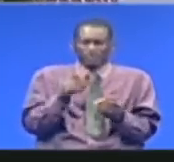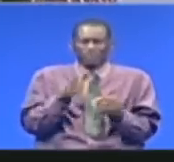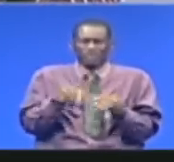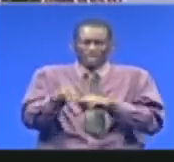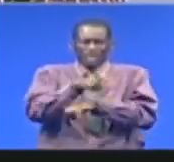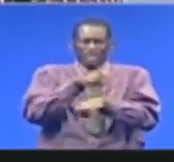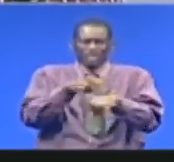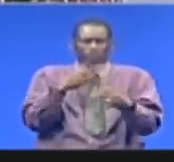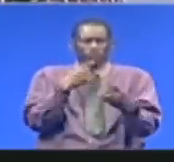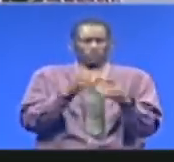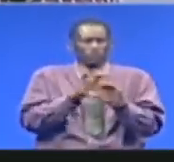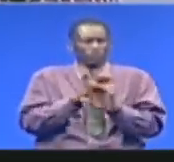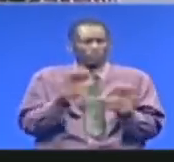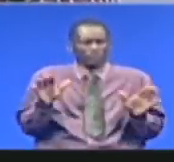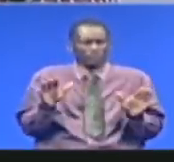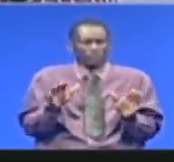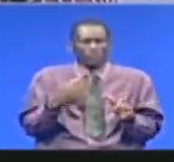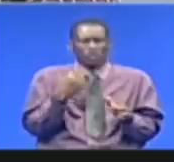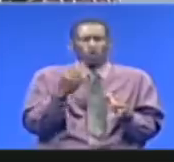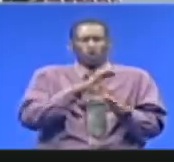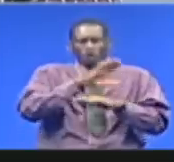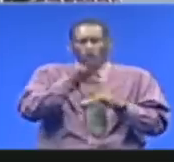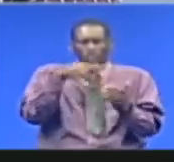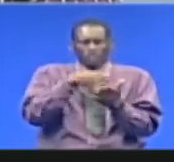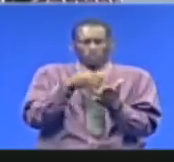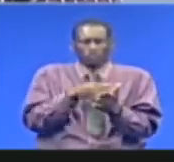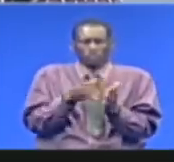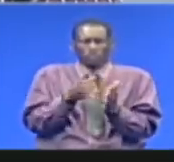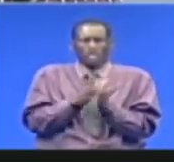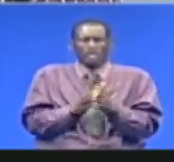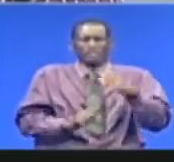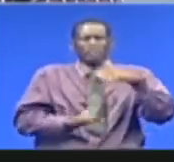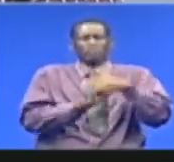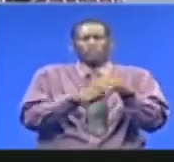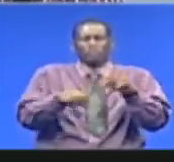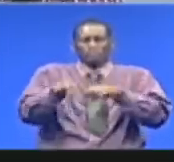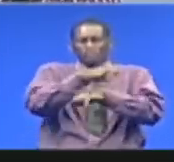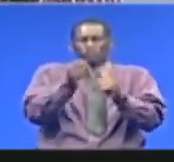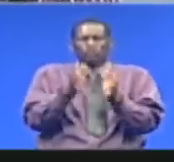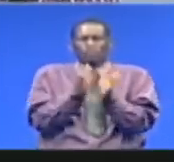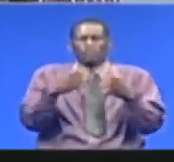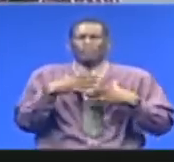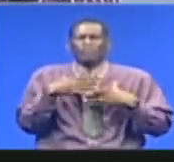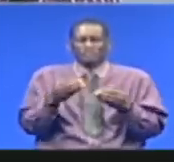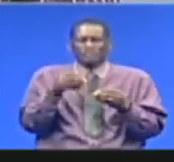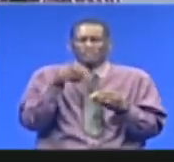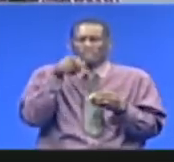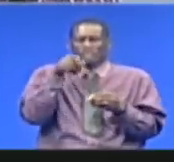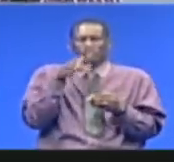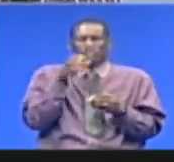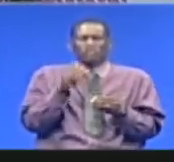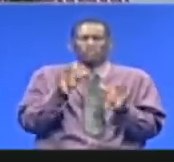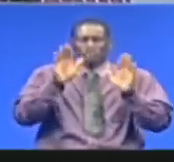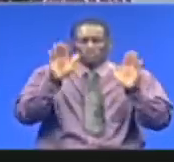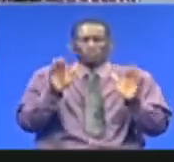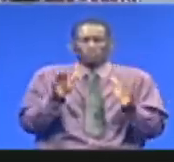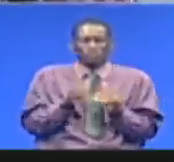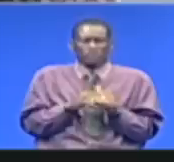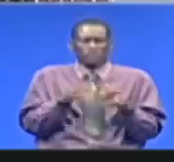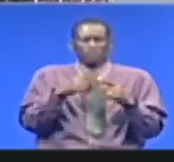national dialogue, all inclusive, anchored on national and public interest. All right. And that's very important.